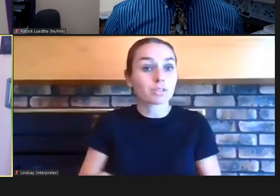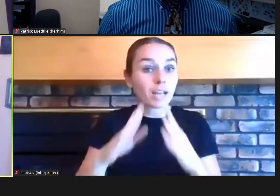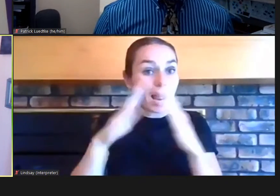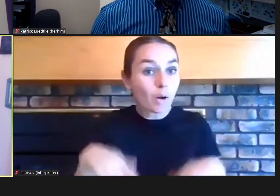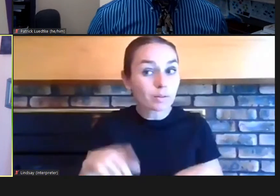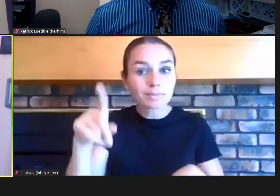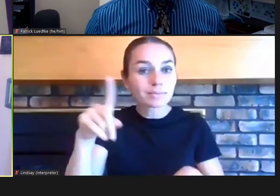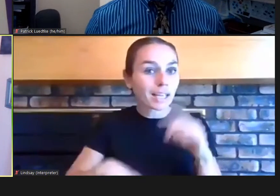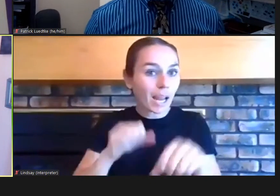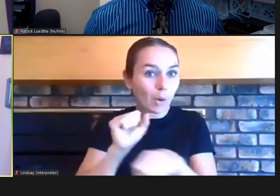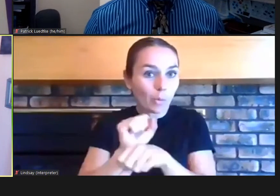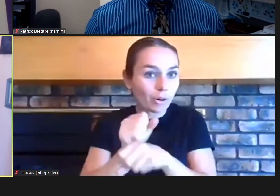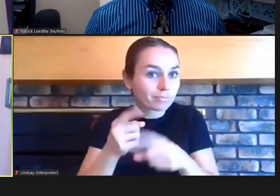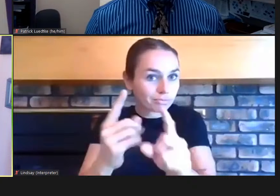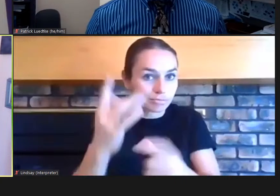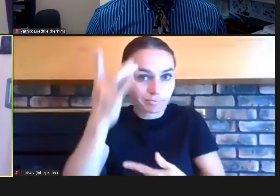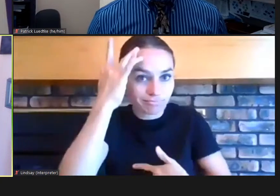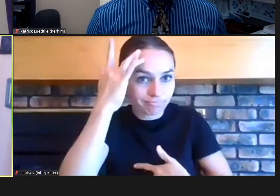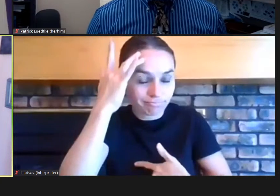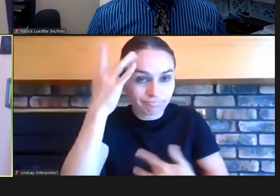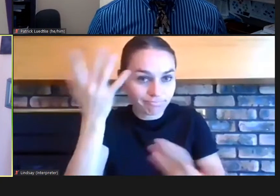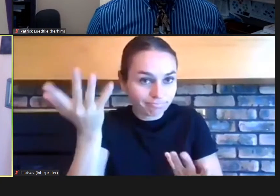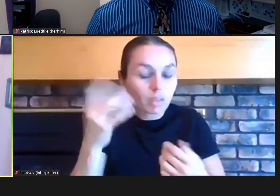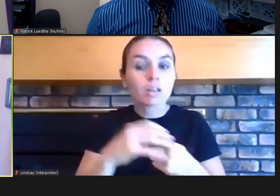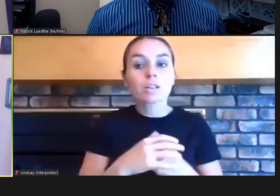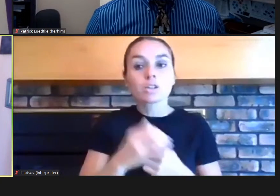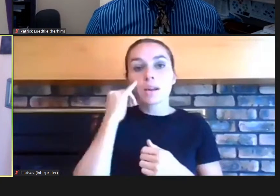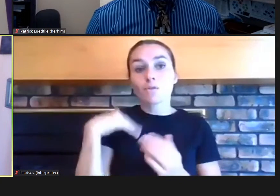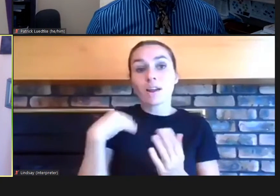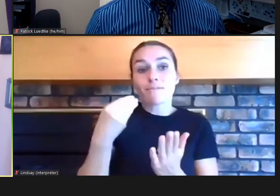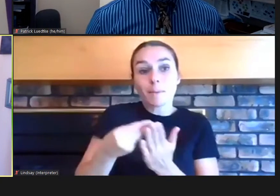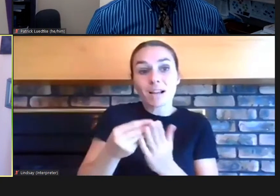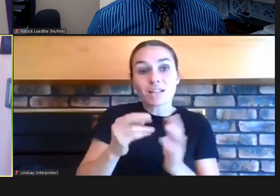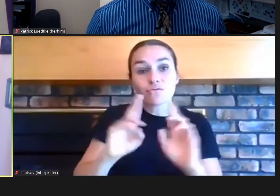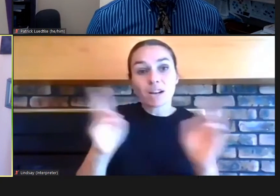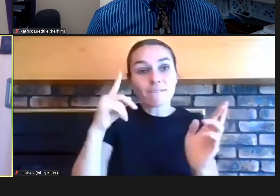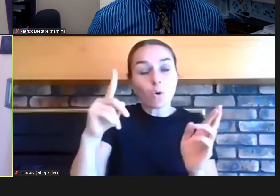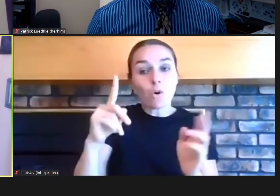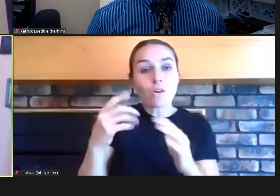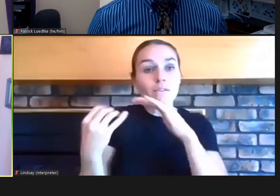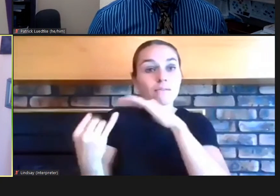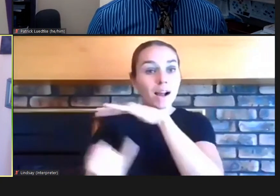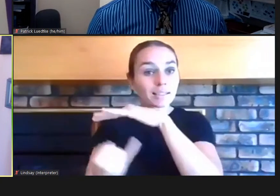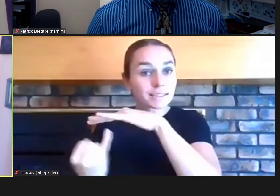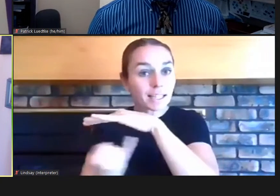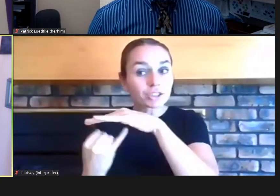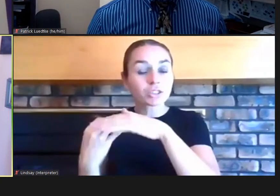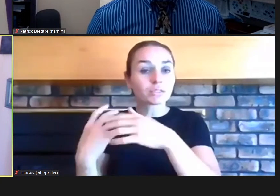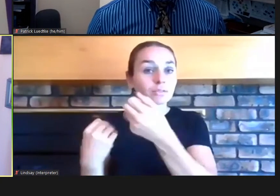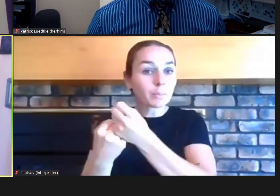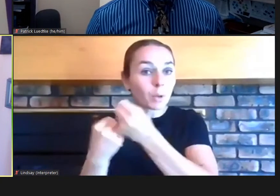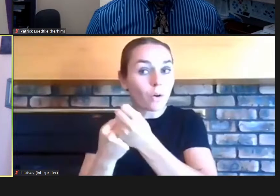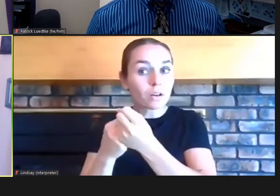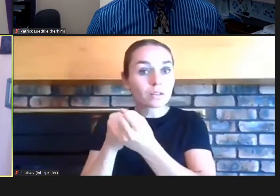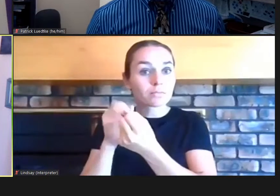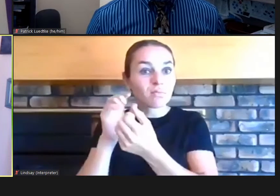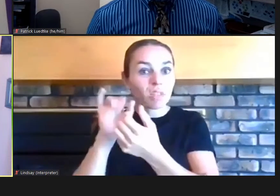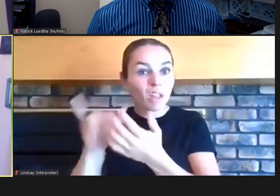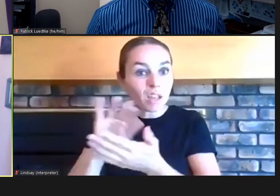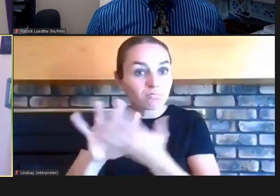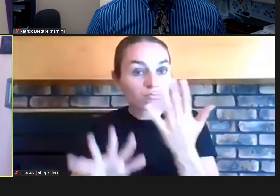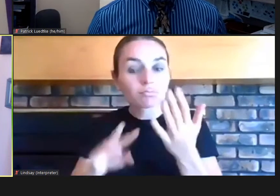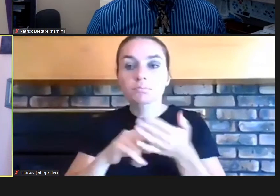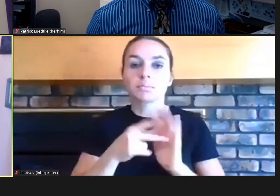work while they're sick. If we had funding for isolation and quarantine support, this would not be happening.